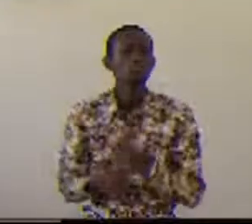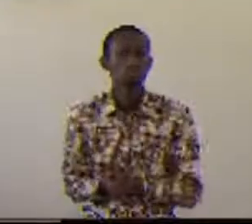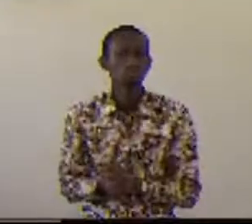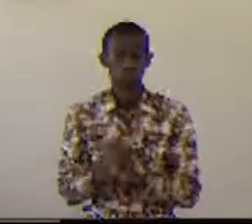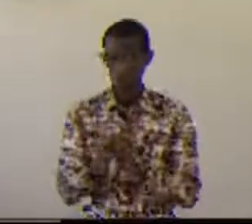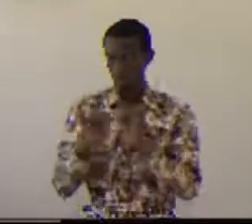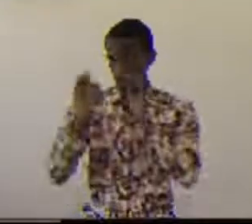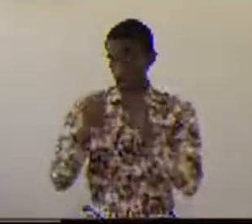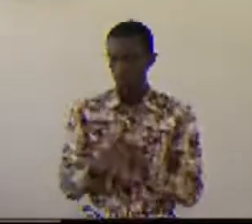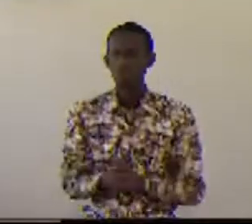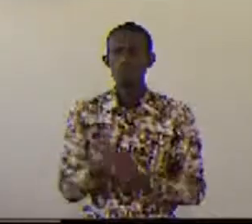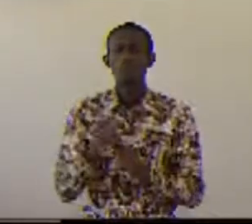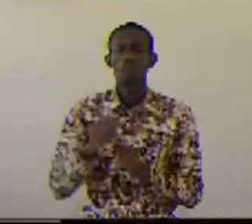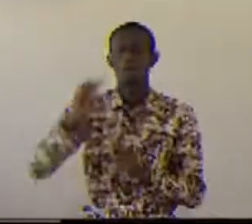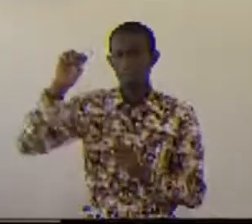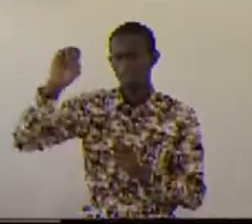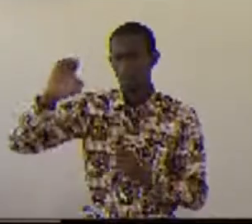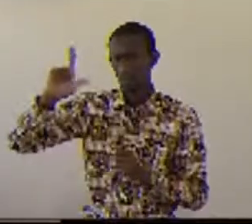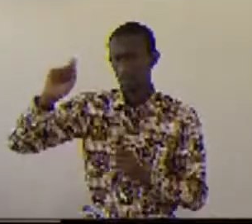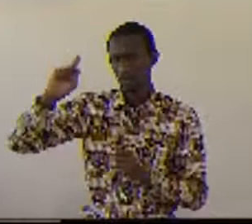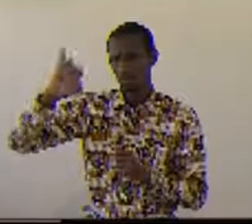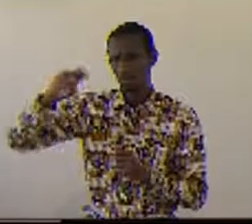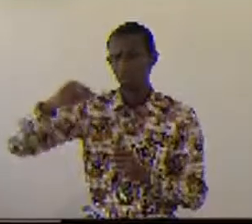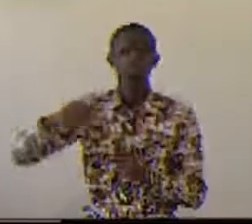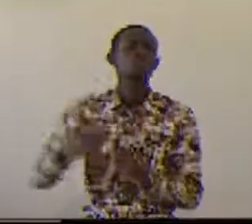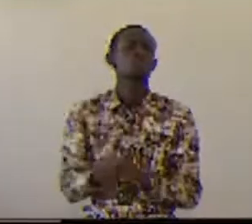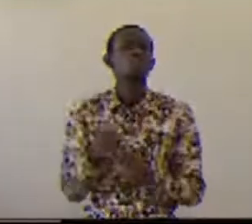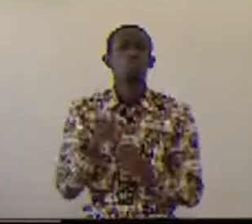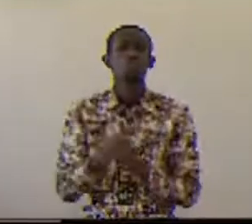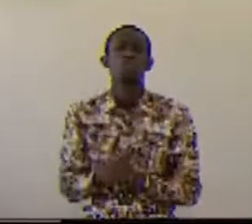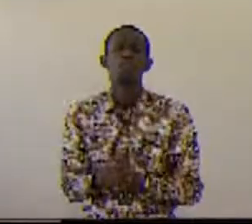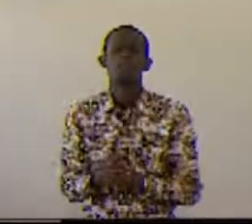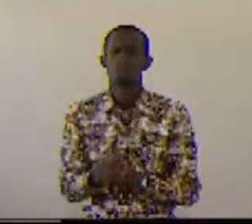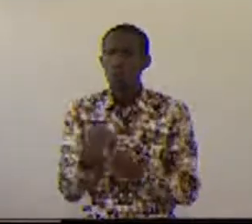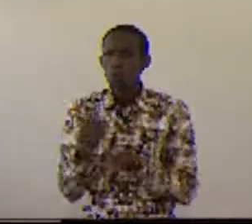substance, you are transforming it from the solid state to the liquid state.